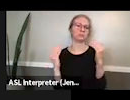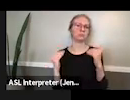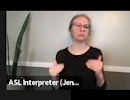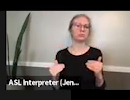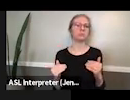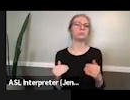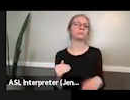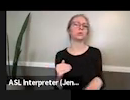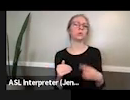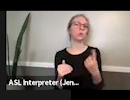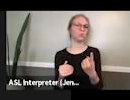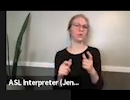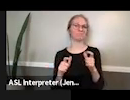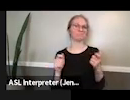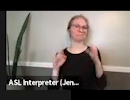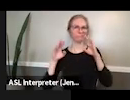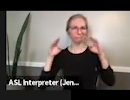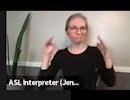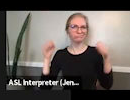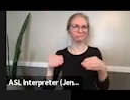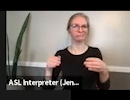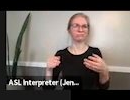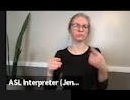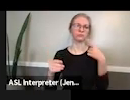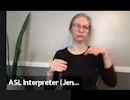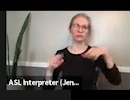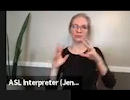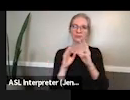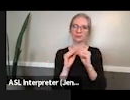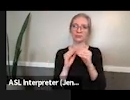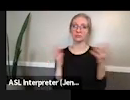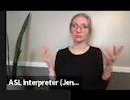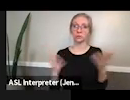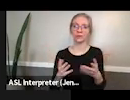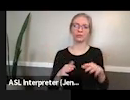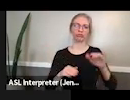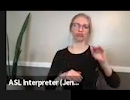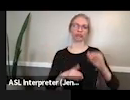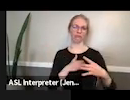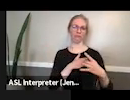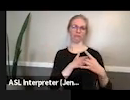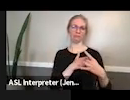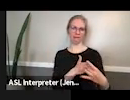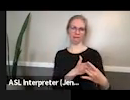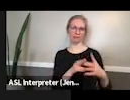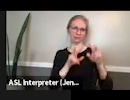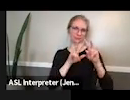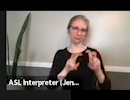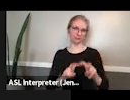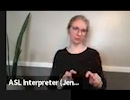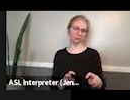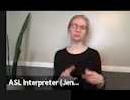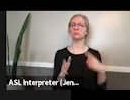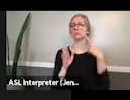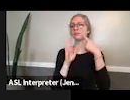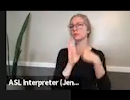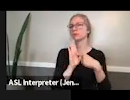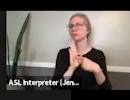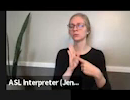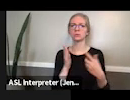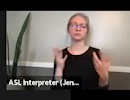of the session is on child-guided assessment, which is like the